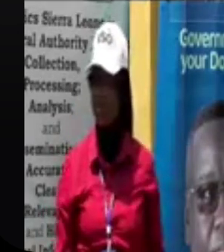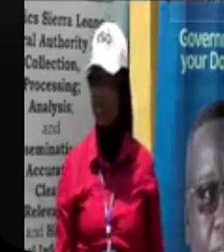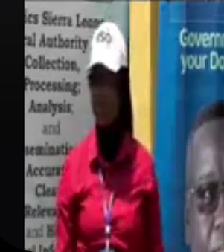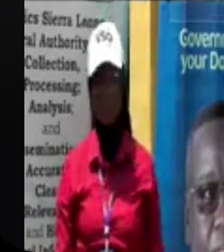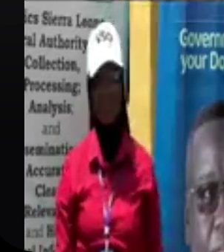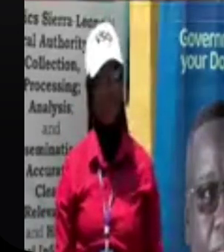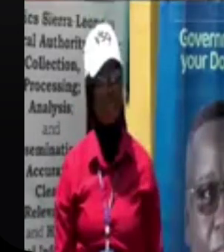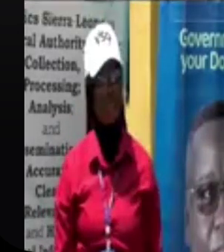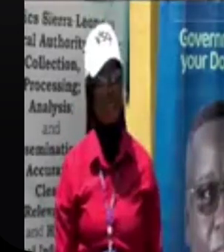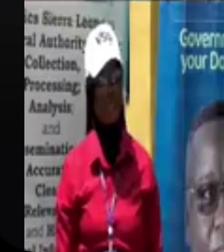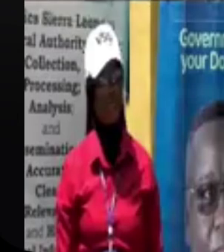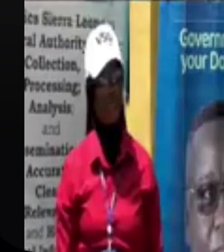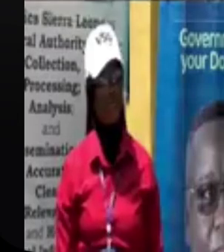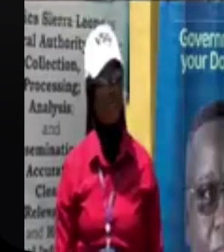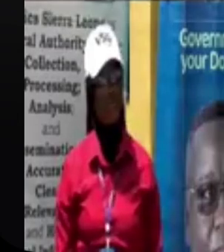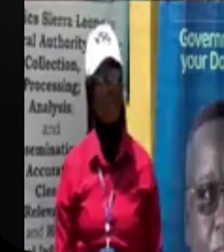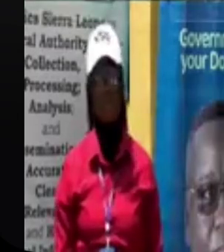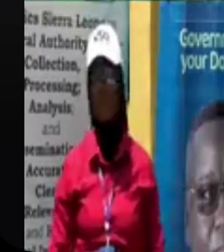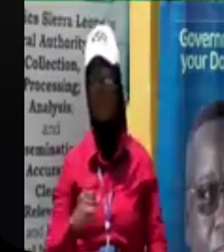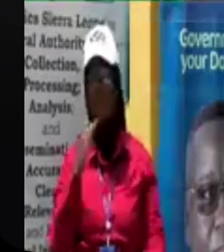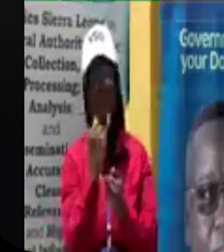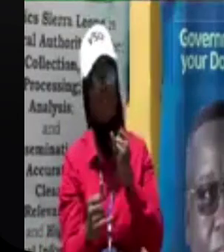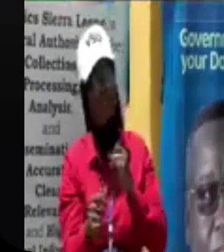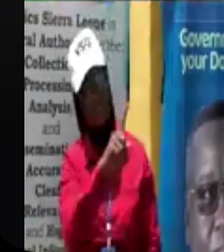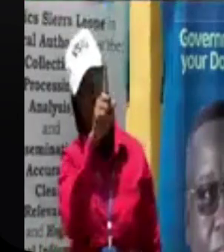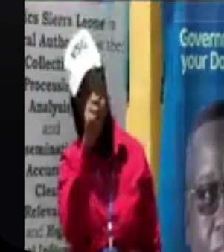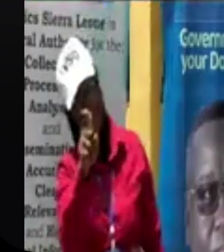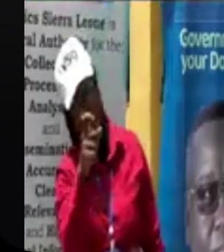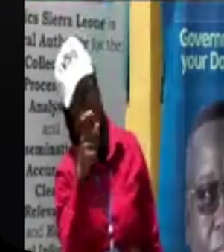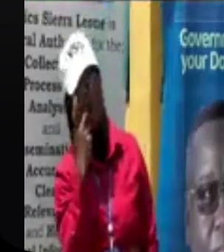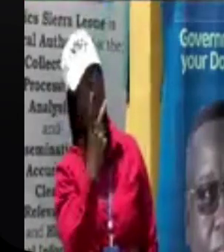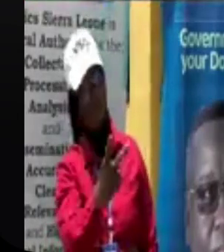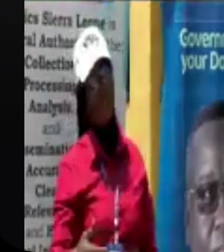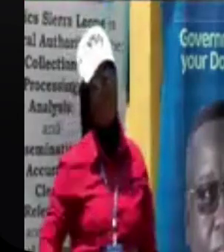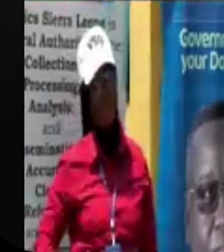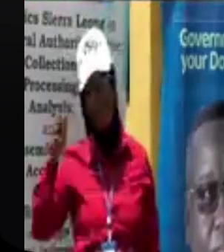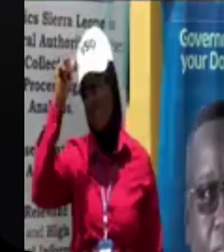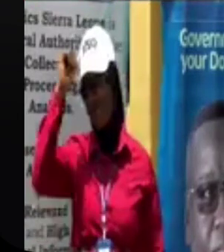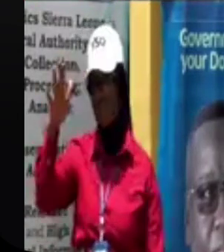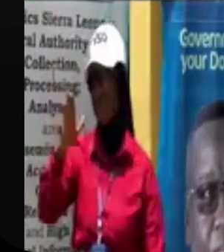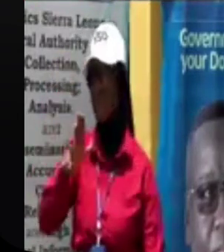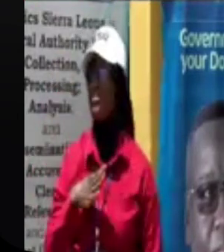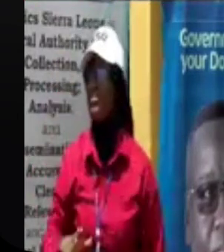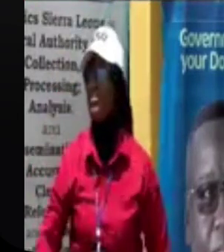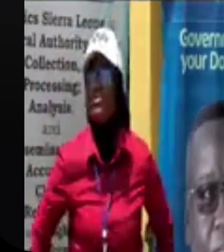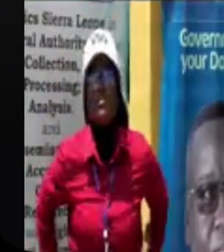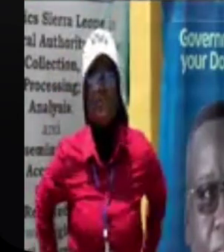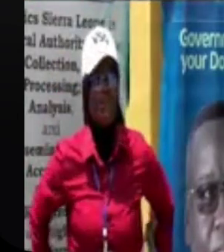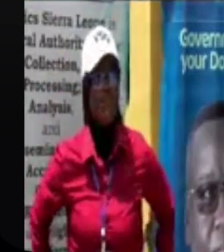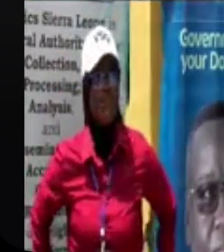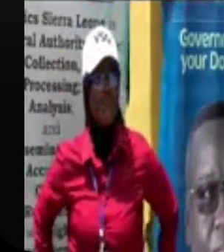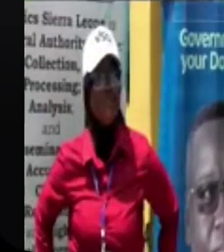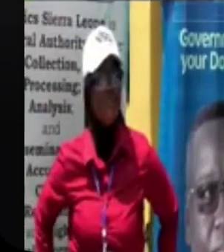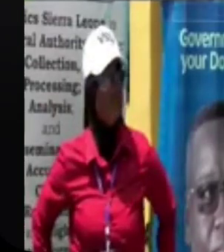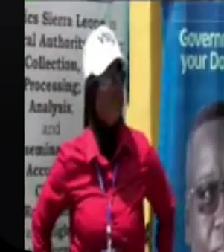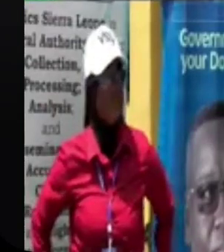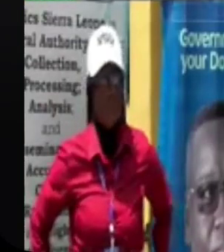thank you, Councilor. All right, final question on this side. Let's see this young man here will be there. Yes, go ahead.